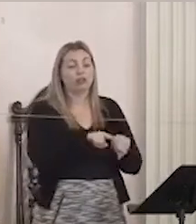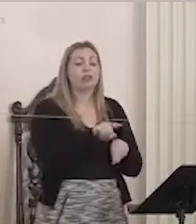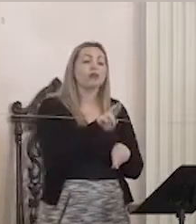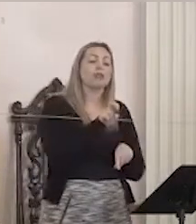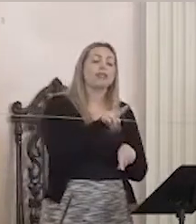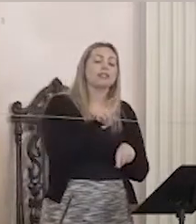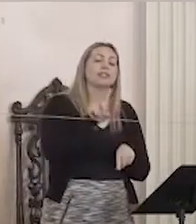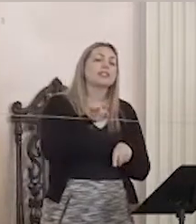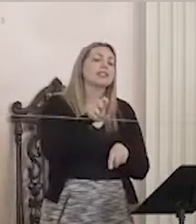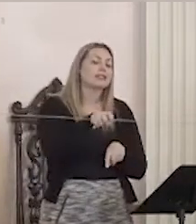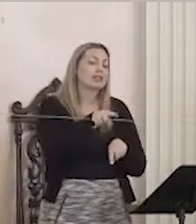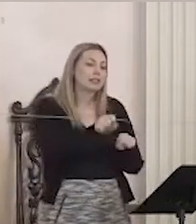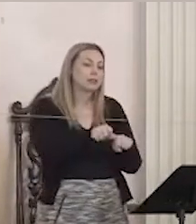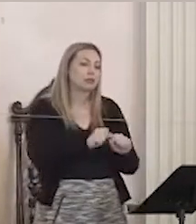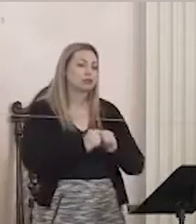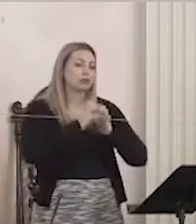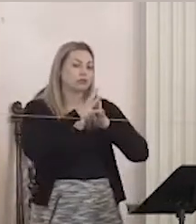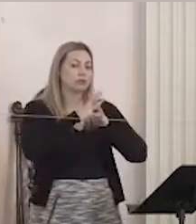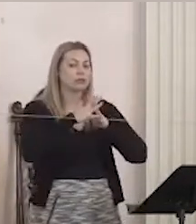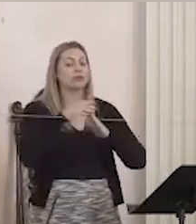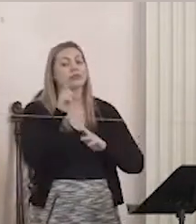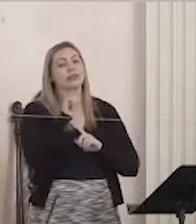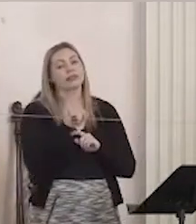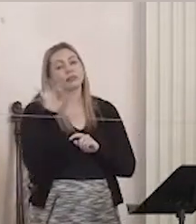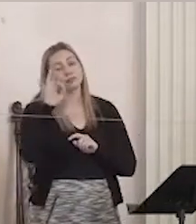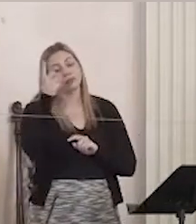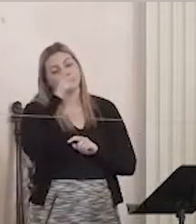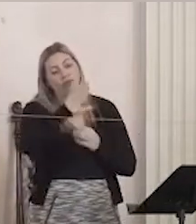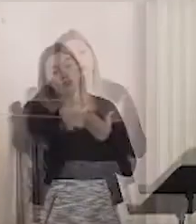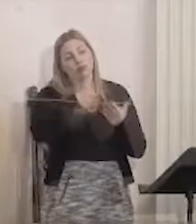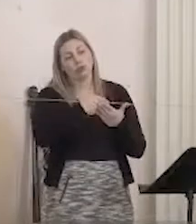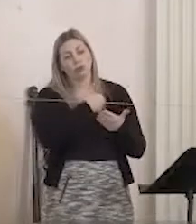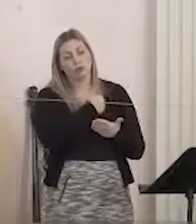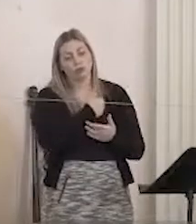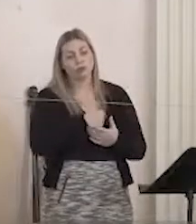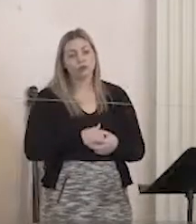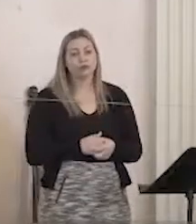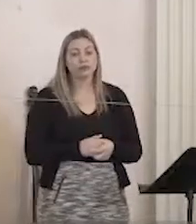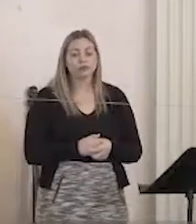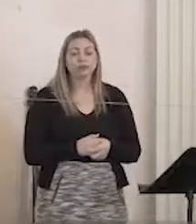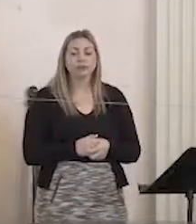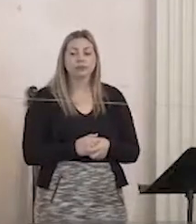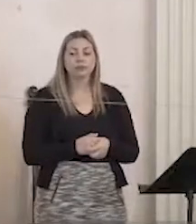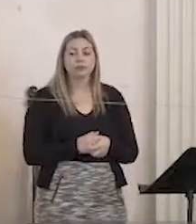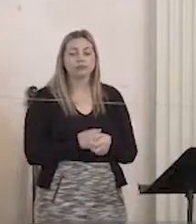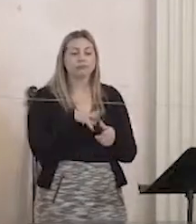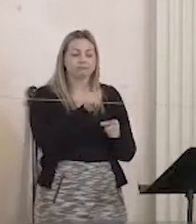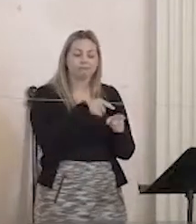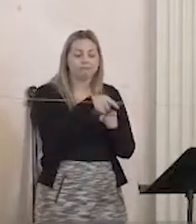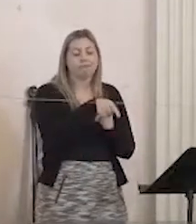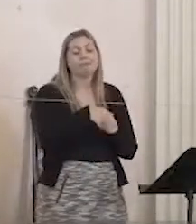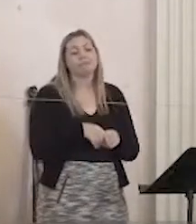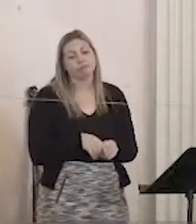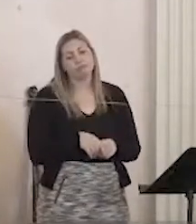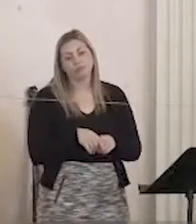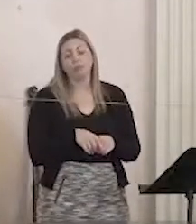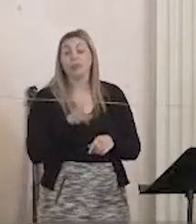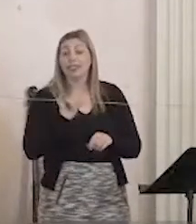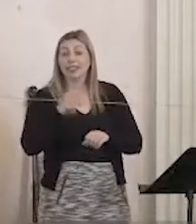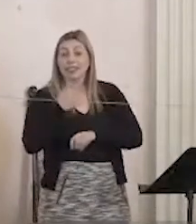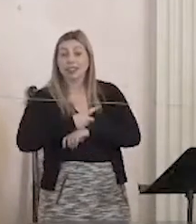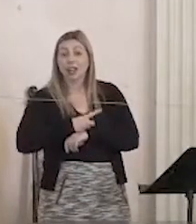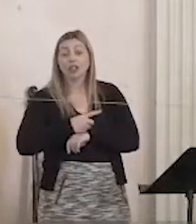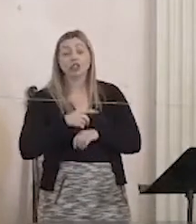was able to build the ministry of All Souls. Those were the days when sermons were quoted